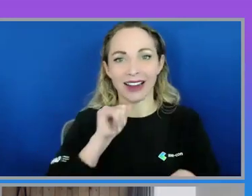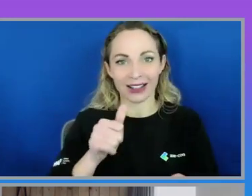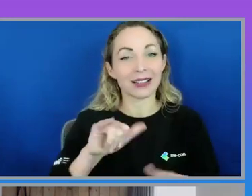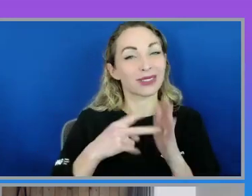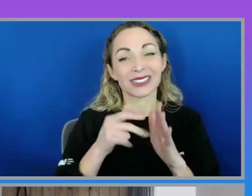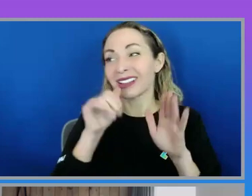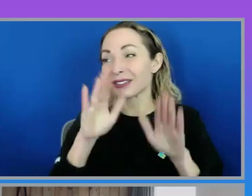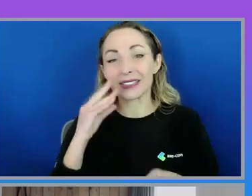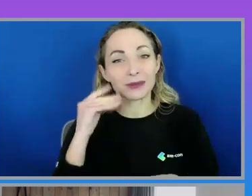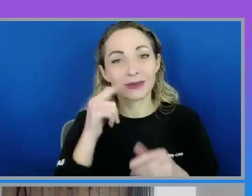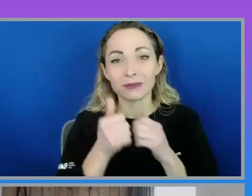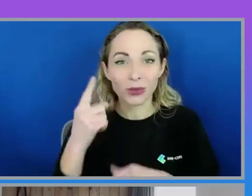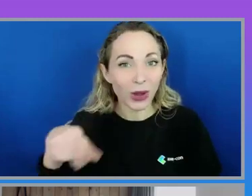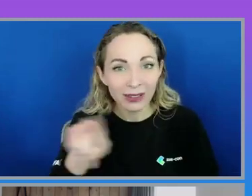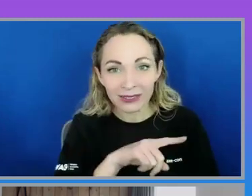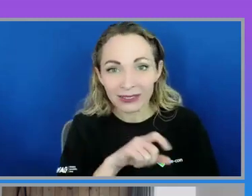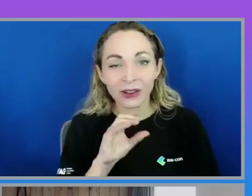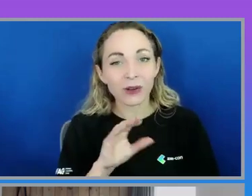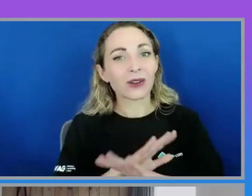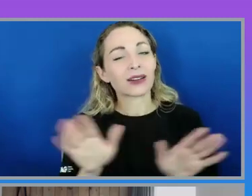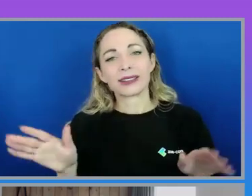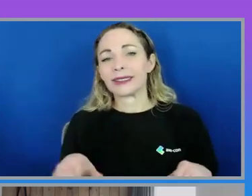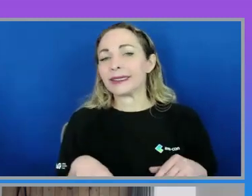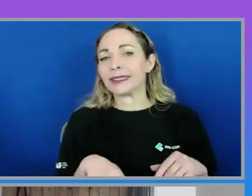experience for everybody. So just,